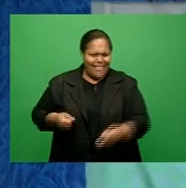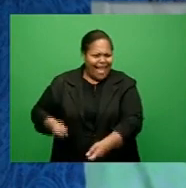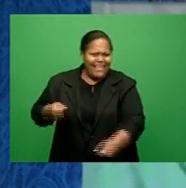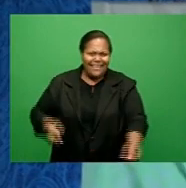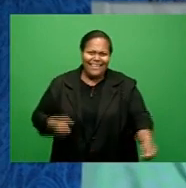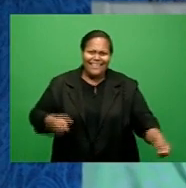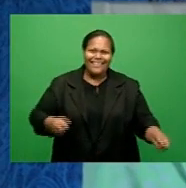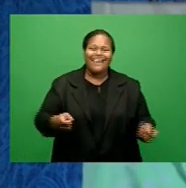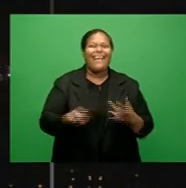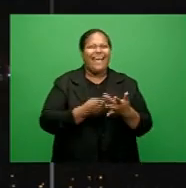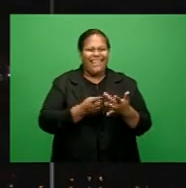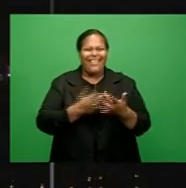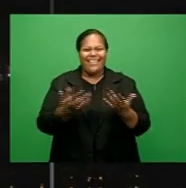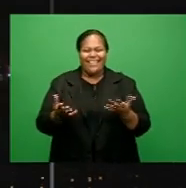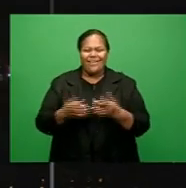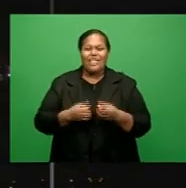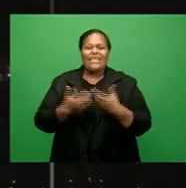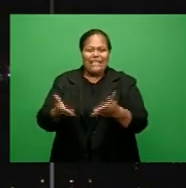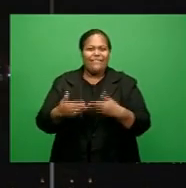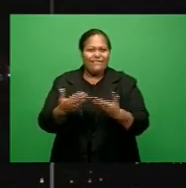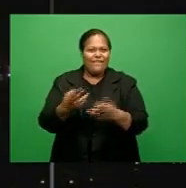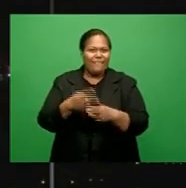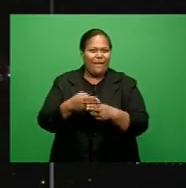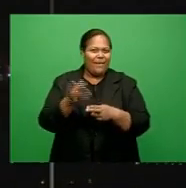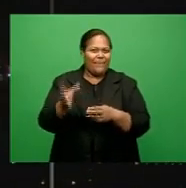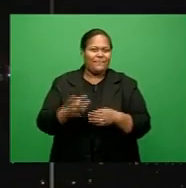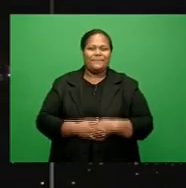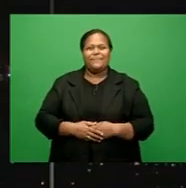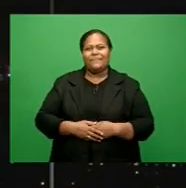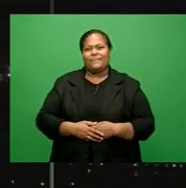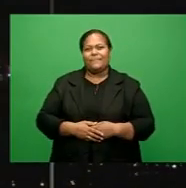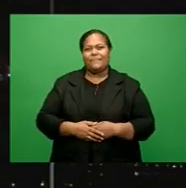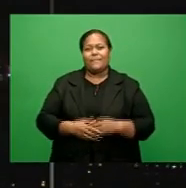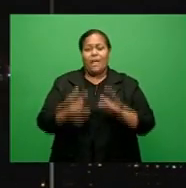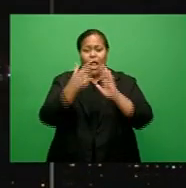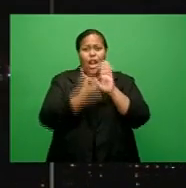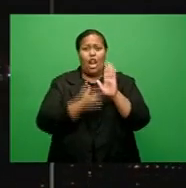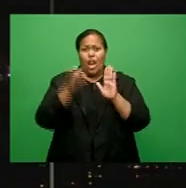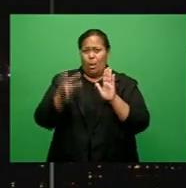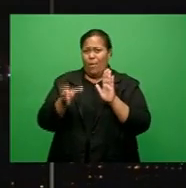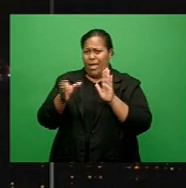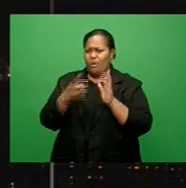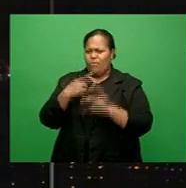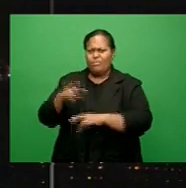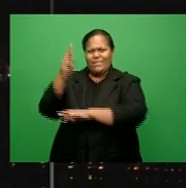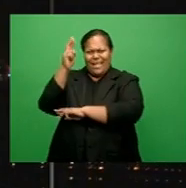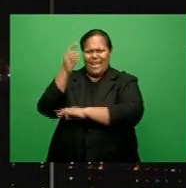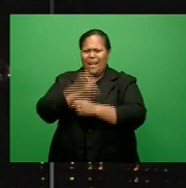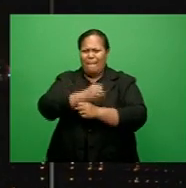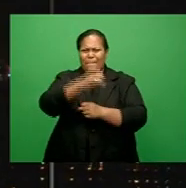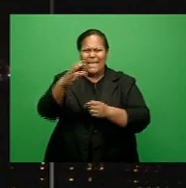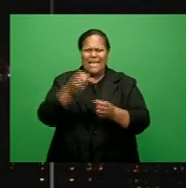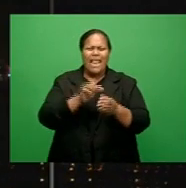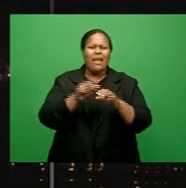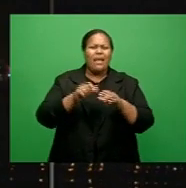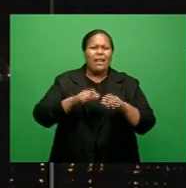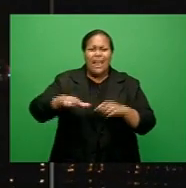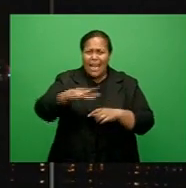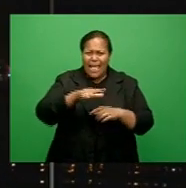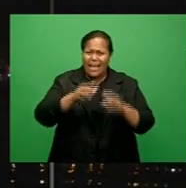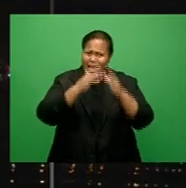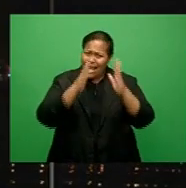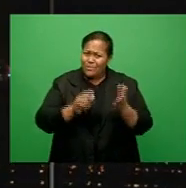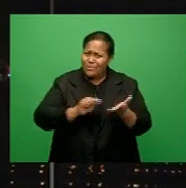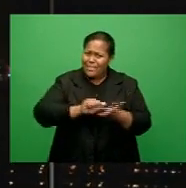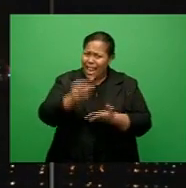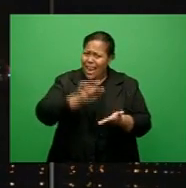other necessities. The lawyer representing Free Soul Real Estate Development Limited said today the Department of Environment